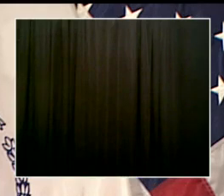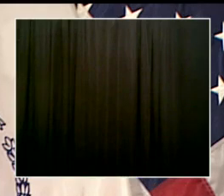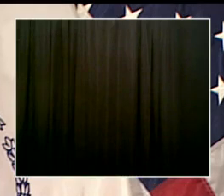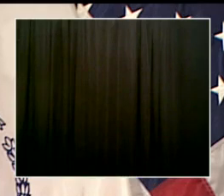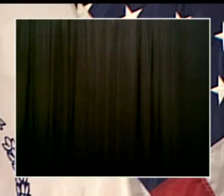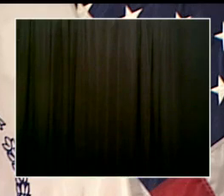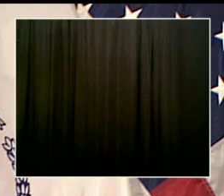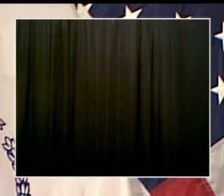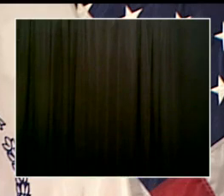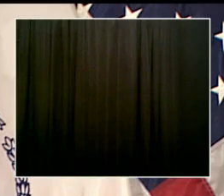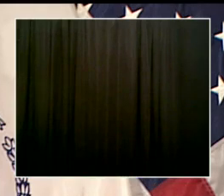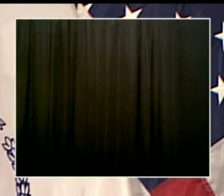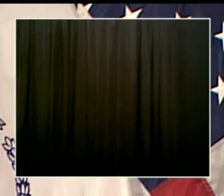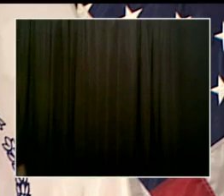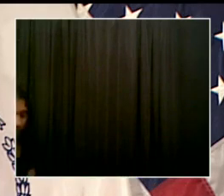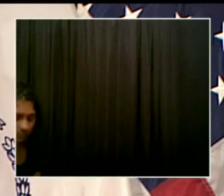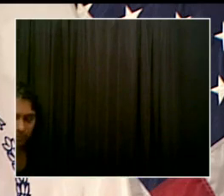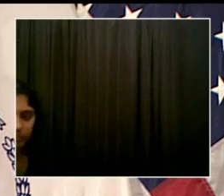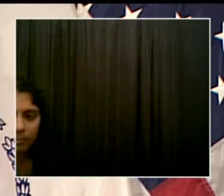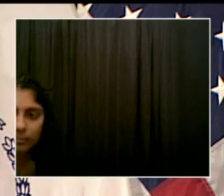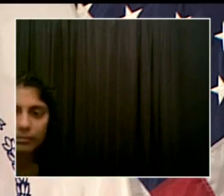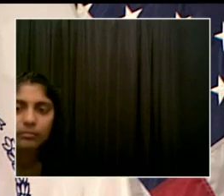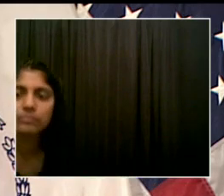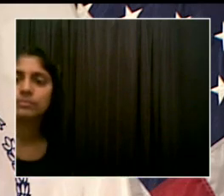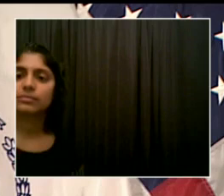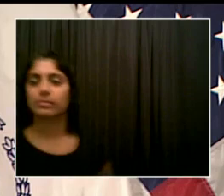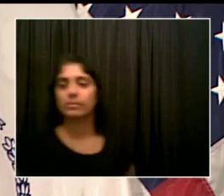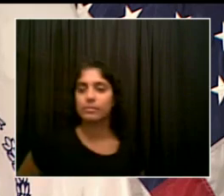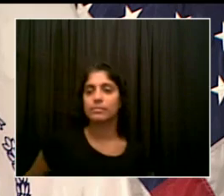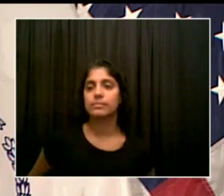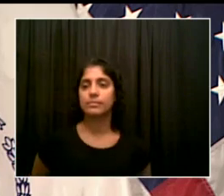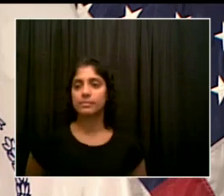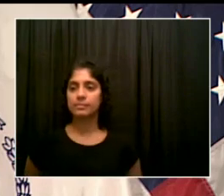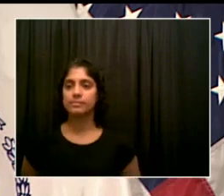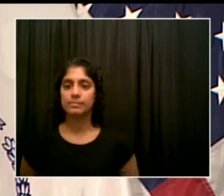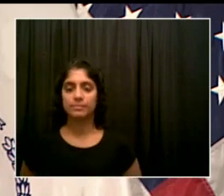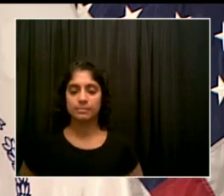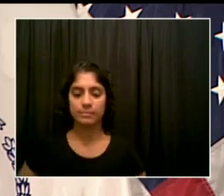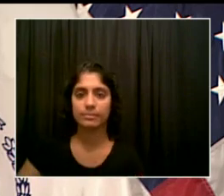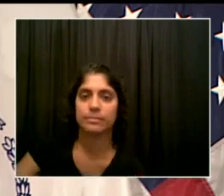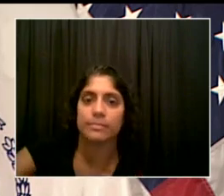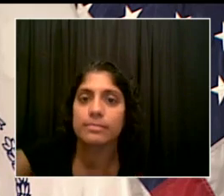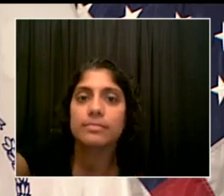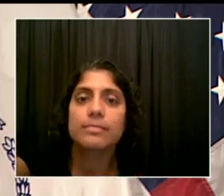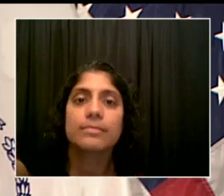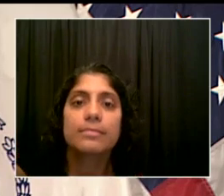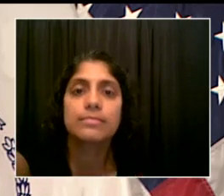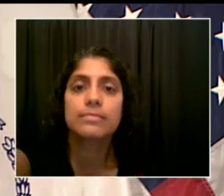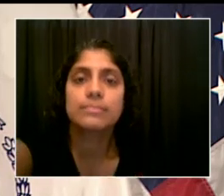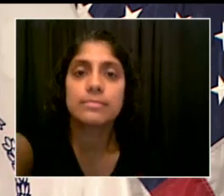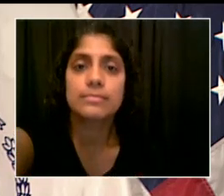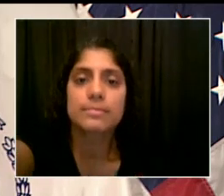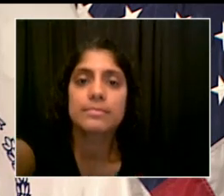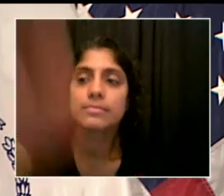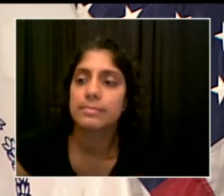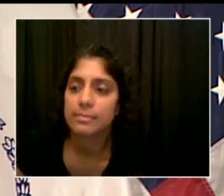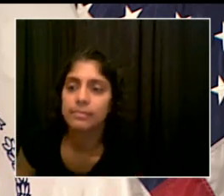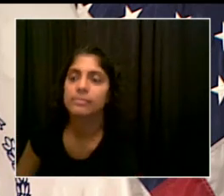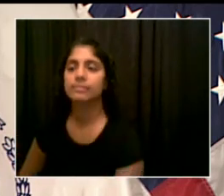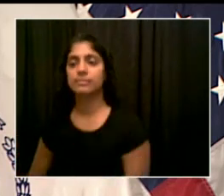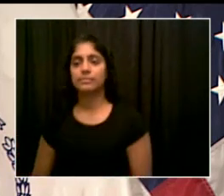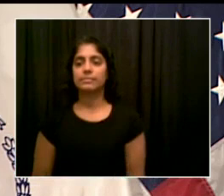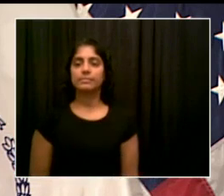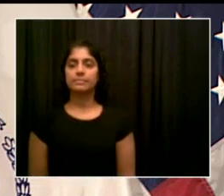clínicas. El próximo mes, todos los trabajadores clínicos de Health and Hospitals y el Departamento de Salud van